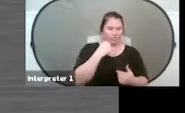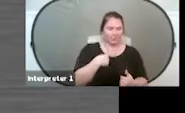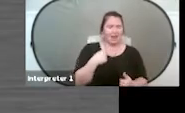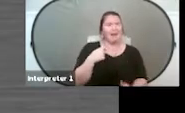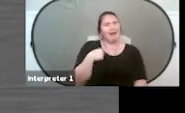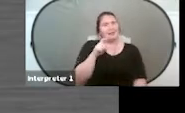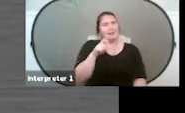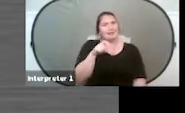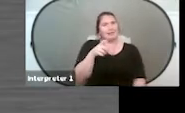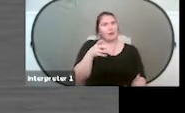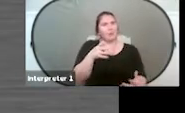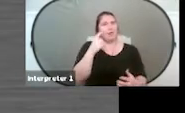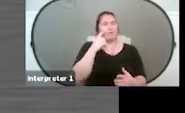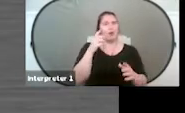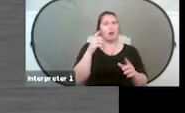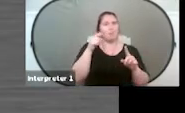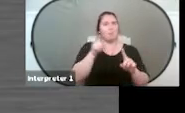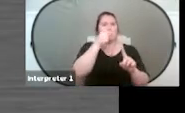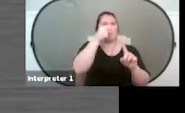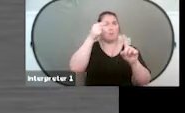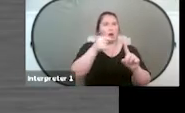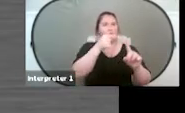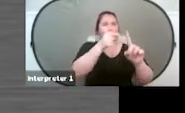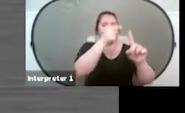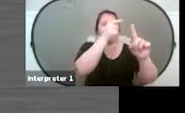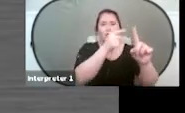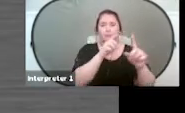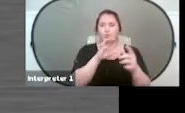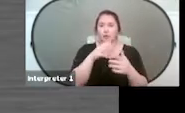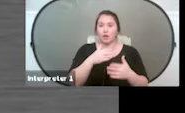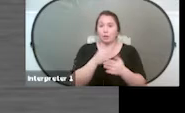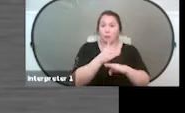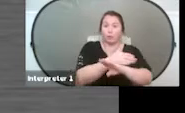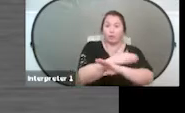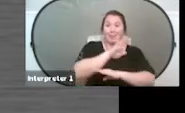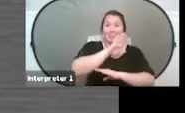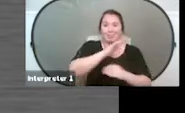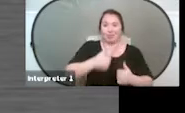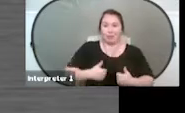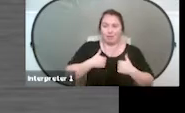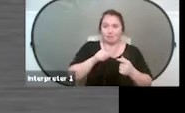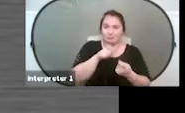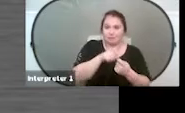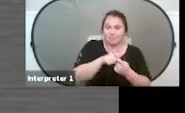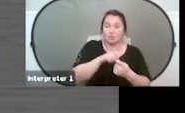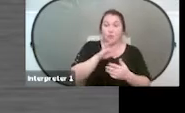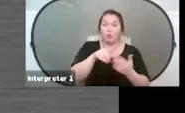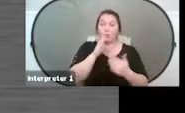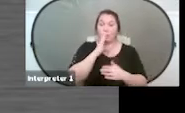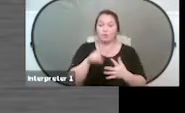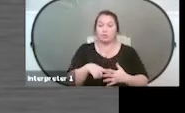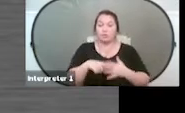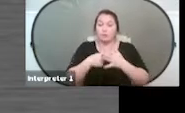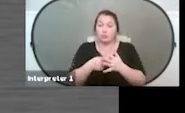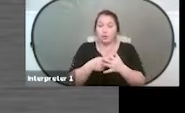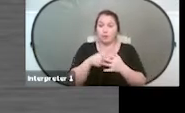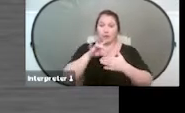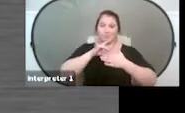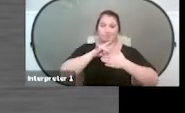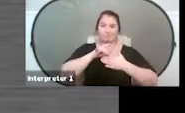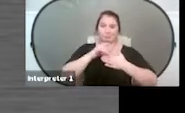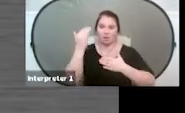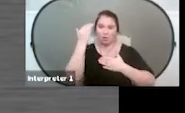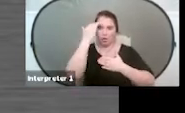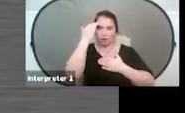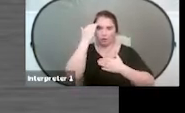go forward and to improve their life and to help others? And so all of that starts with content knowledge, and